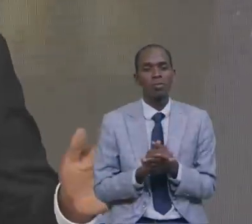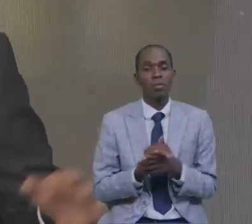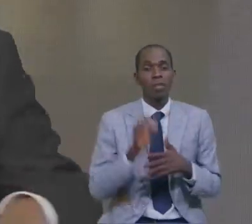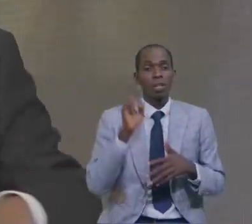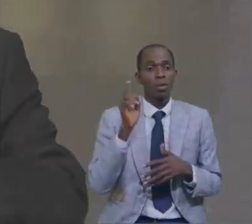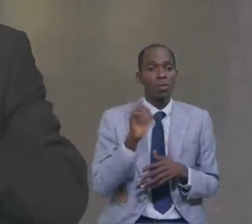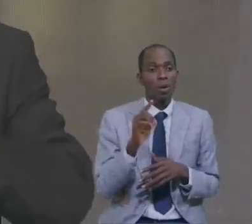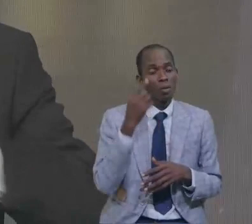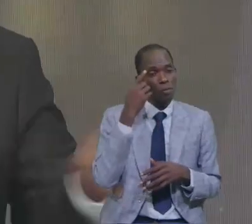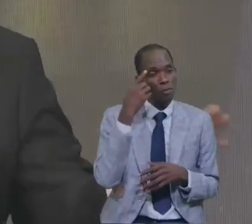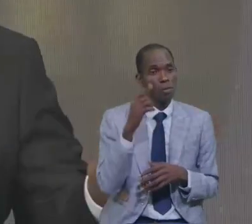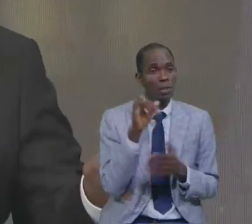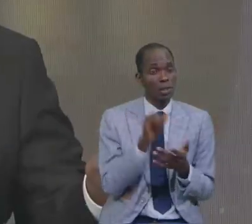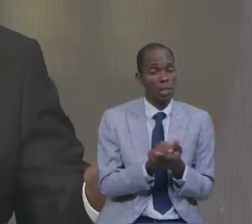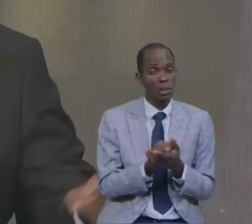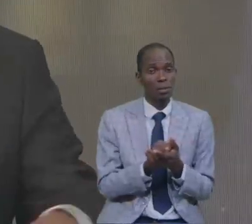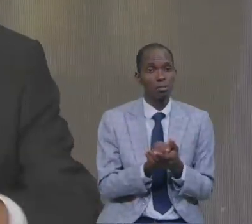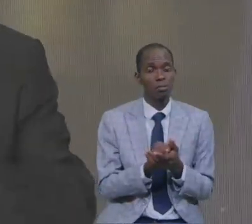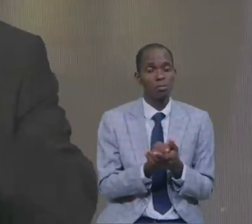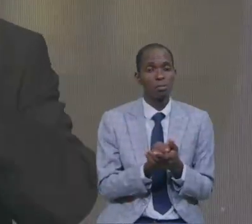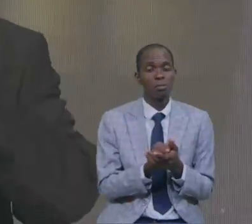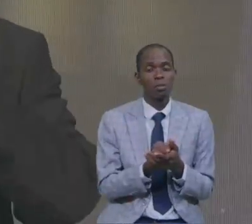lay aside, abandon,